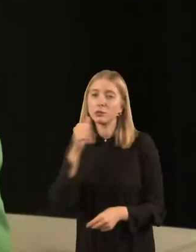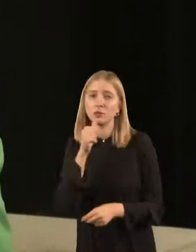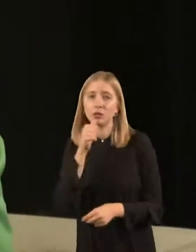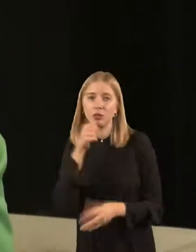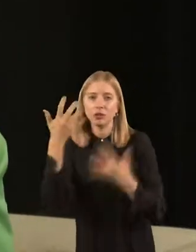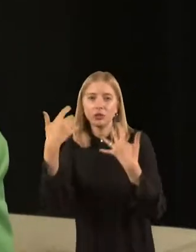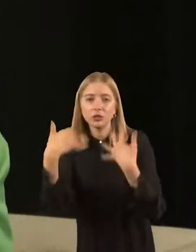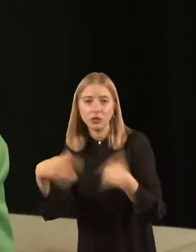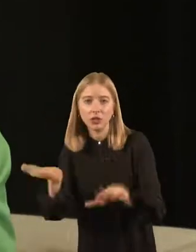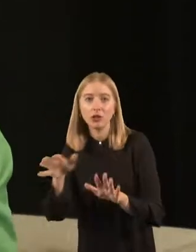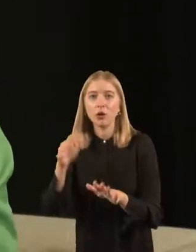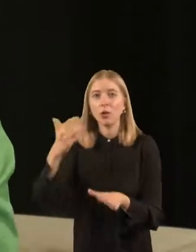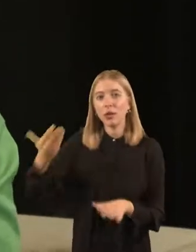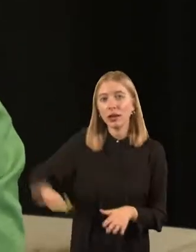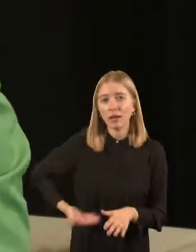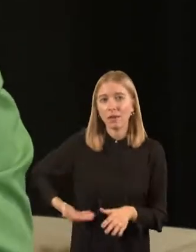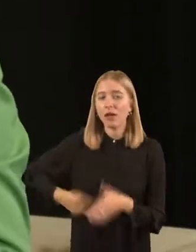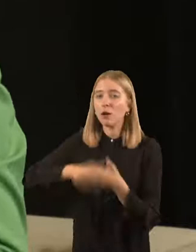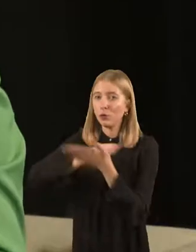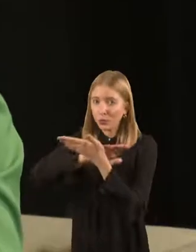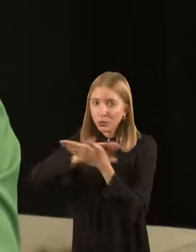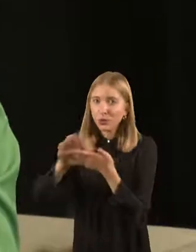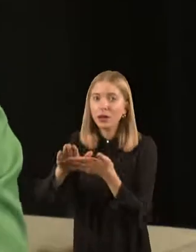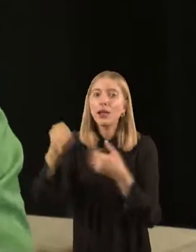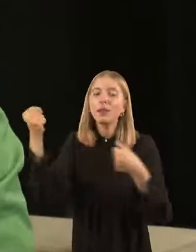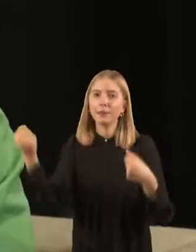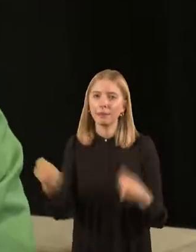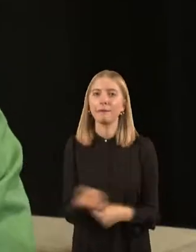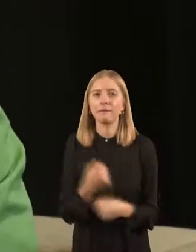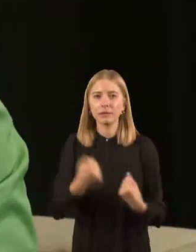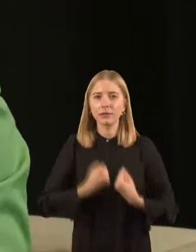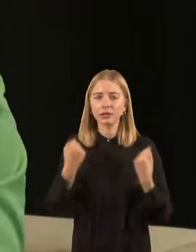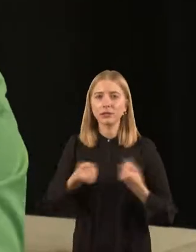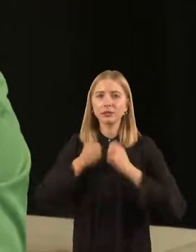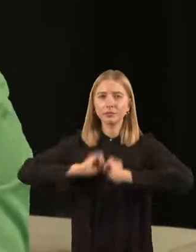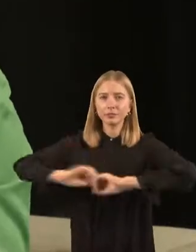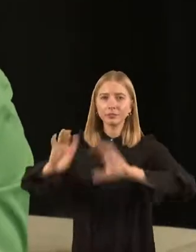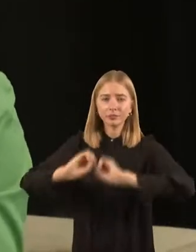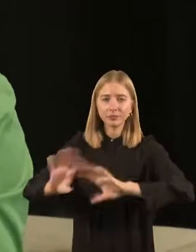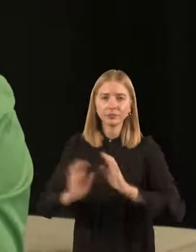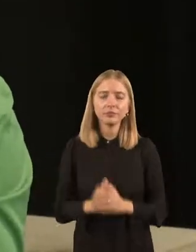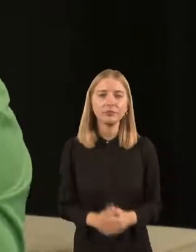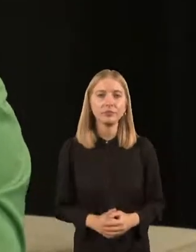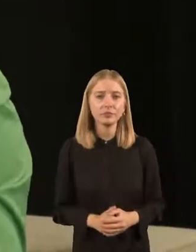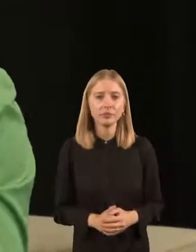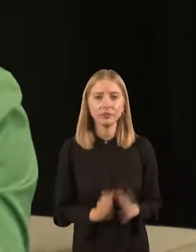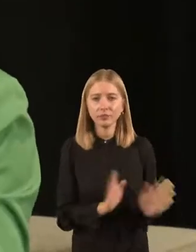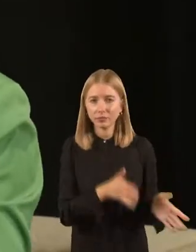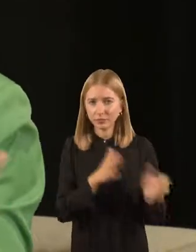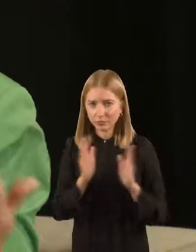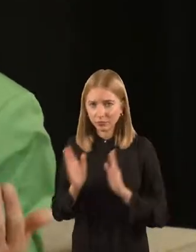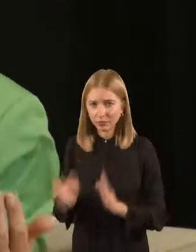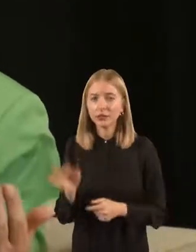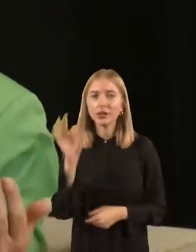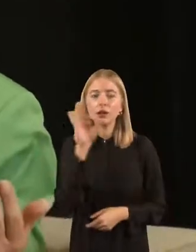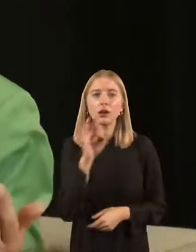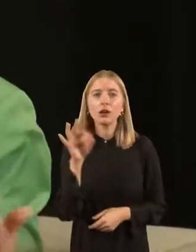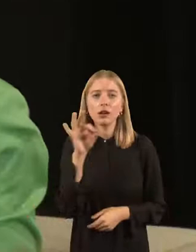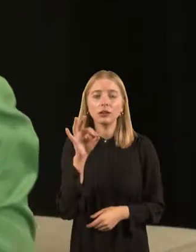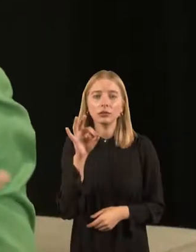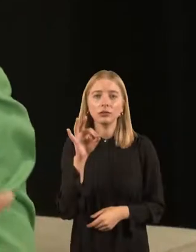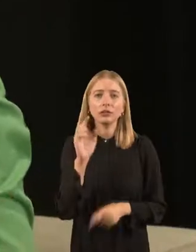to be educational. We need to encourage people to be more green. On the other level, the